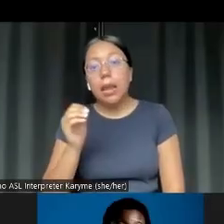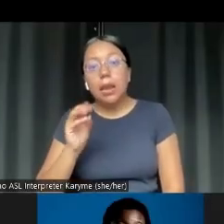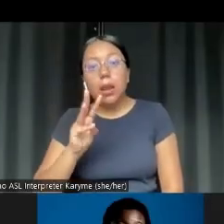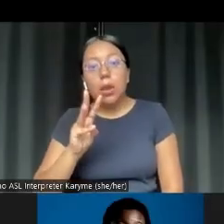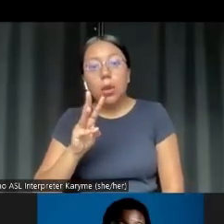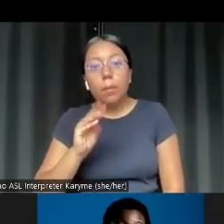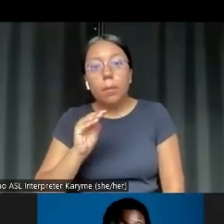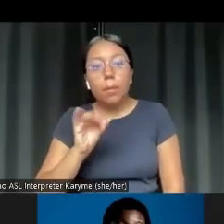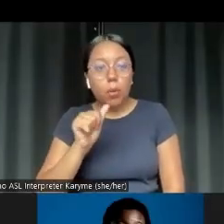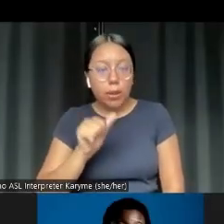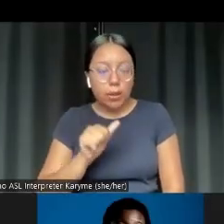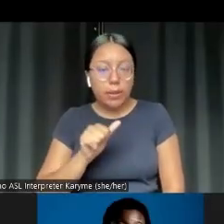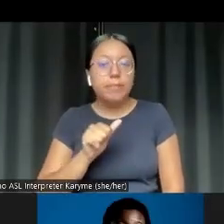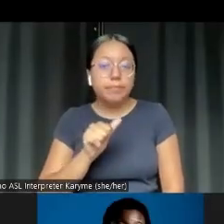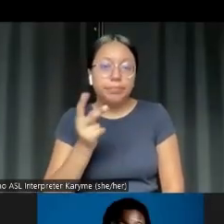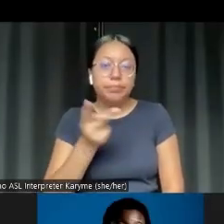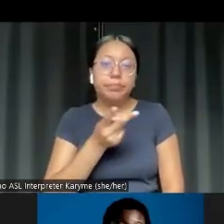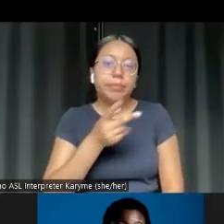LJ Jaffe.